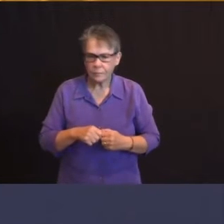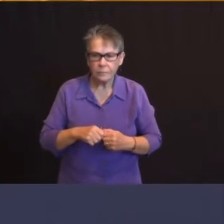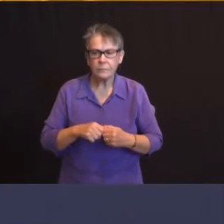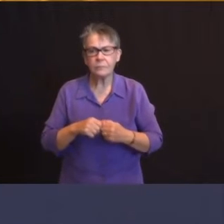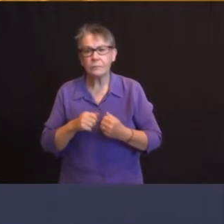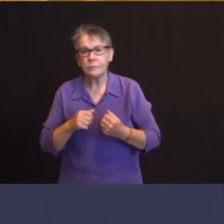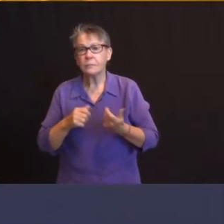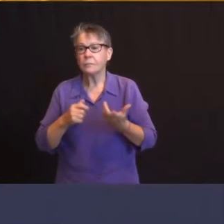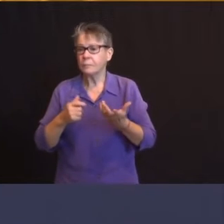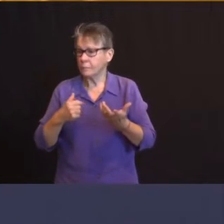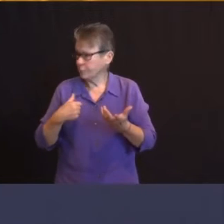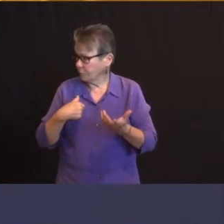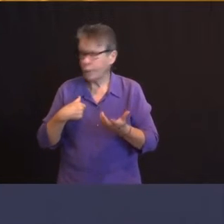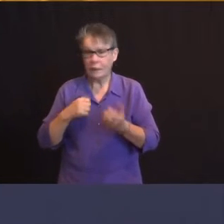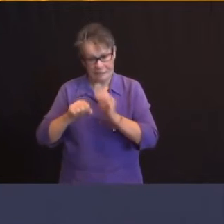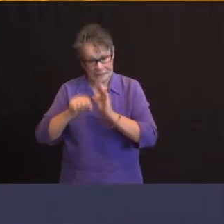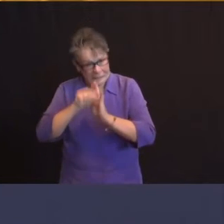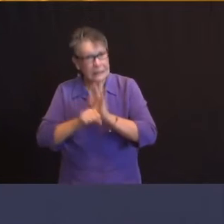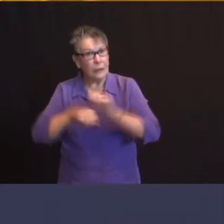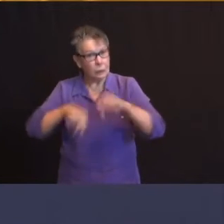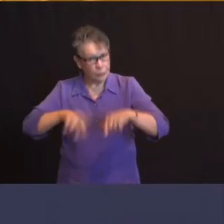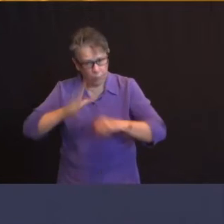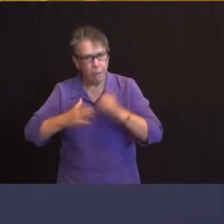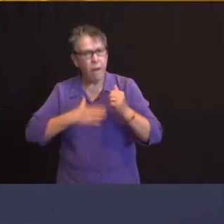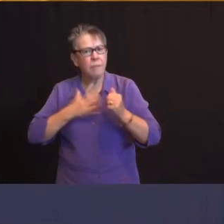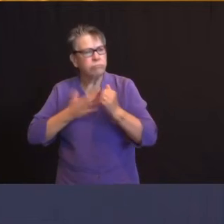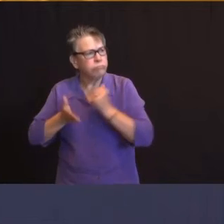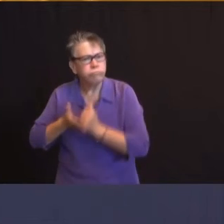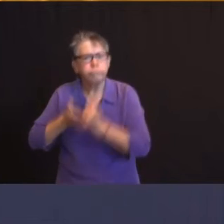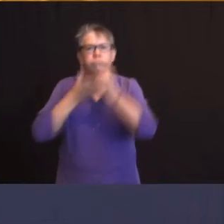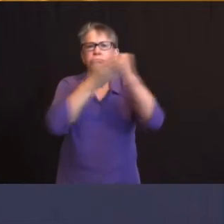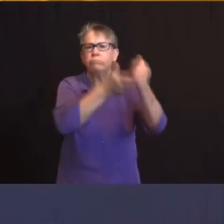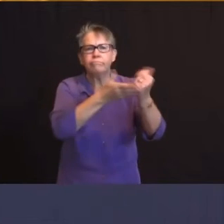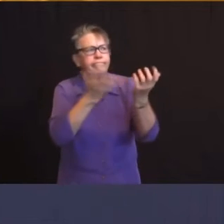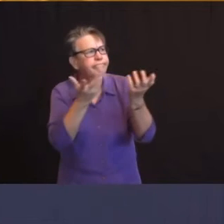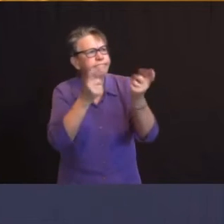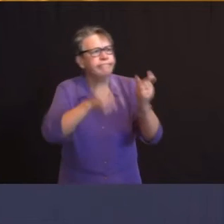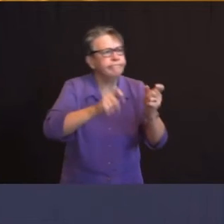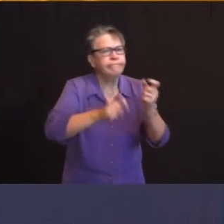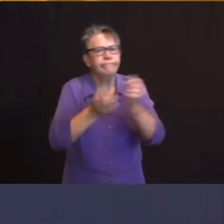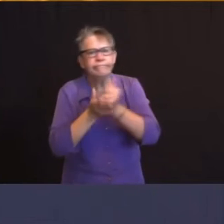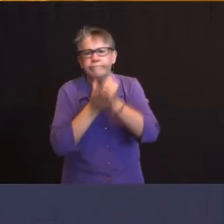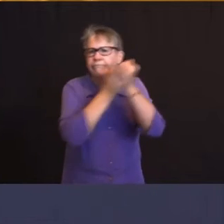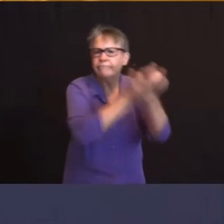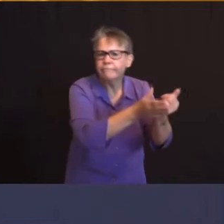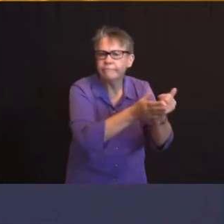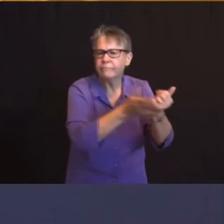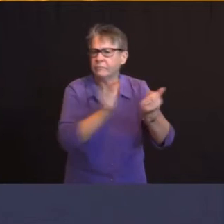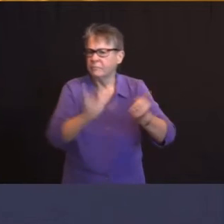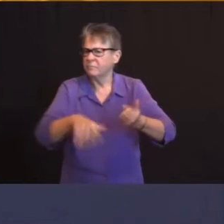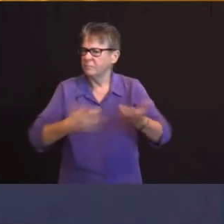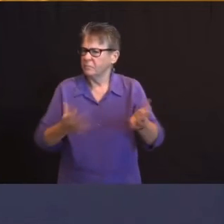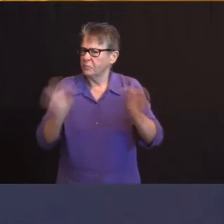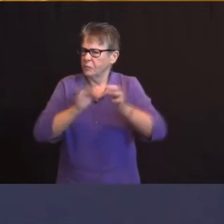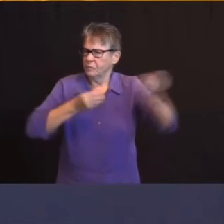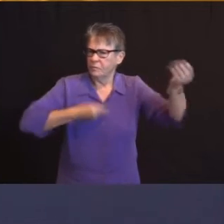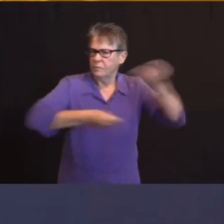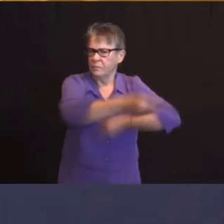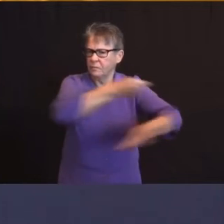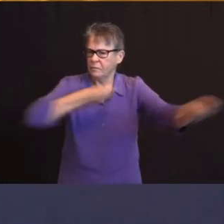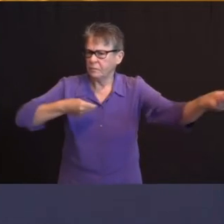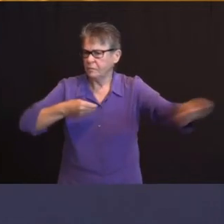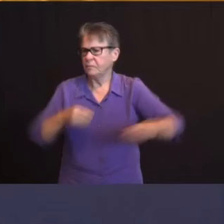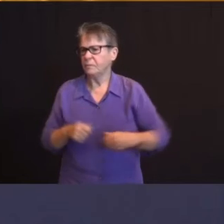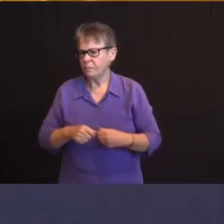It is simply past time. Aside from my conversation with the president-elect, our team continues to have regular